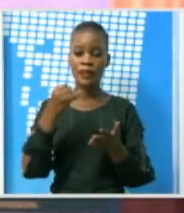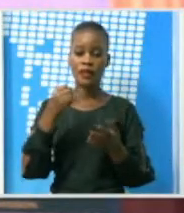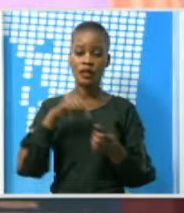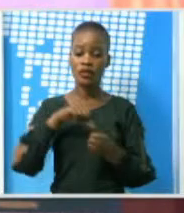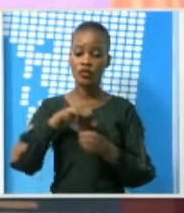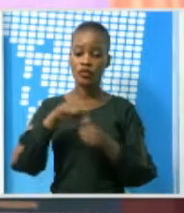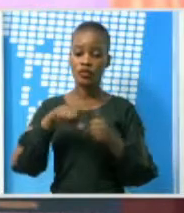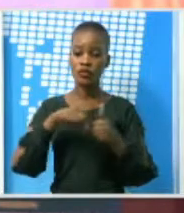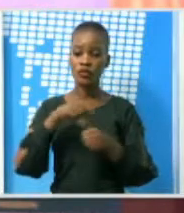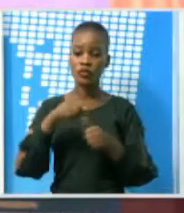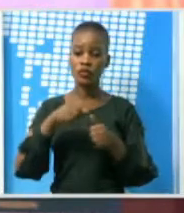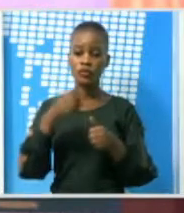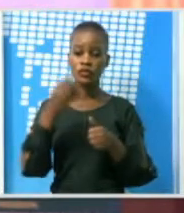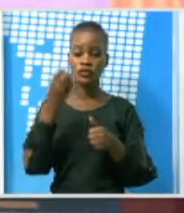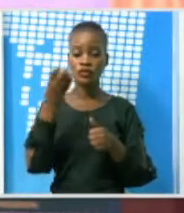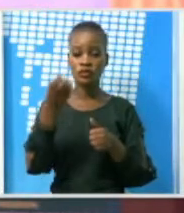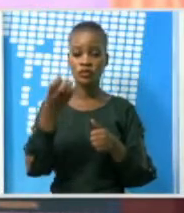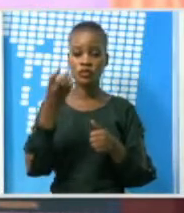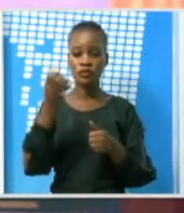It's about